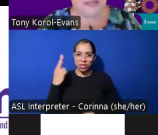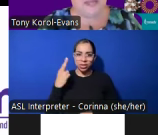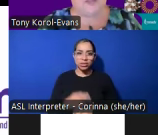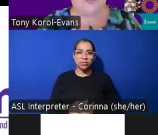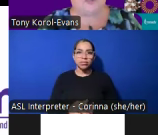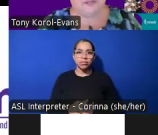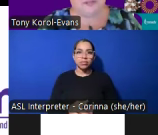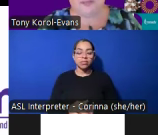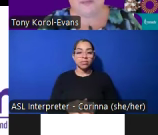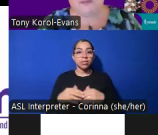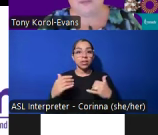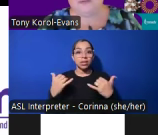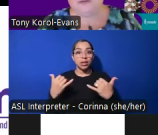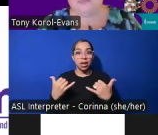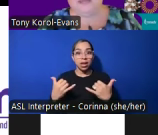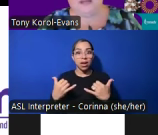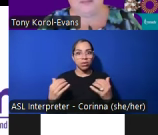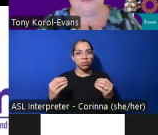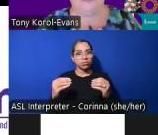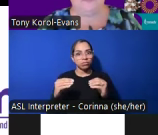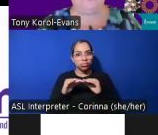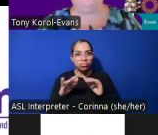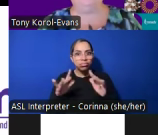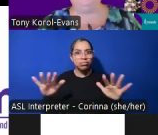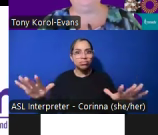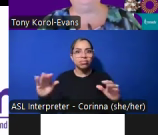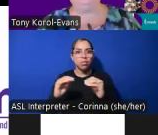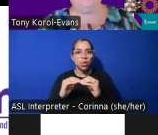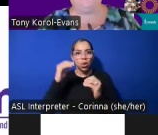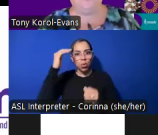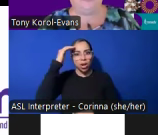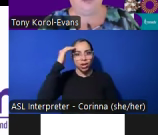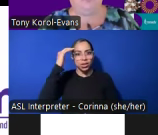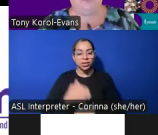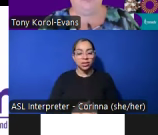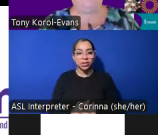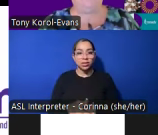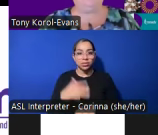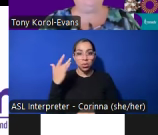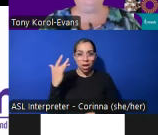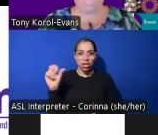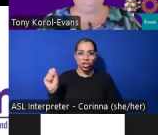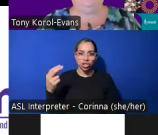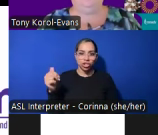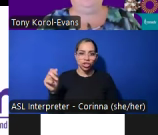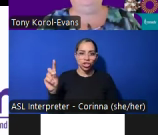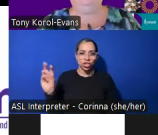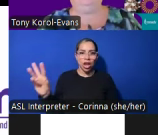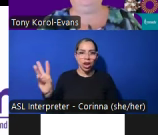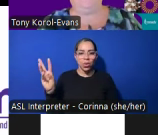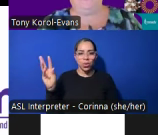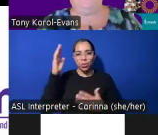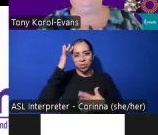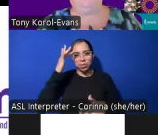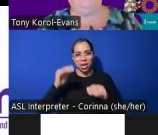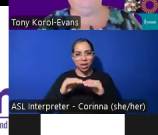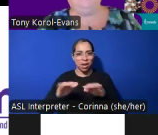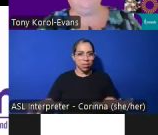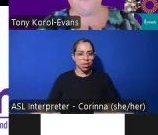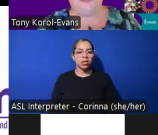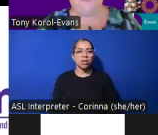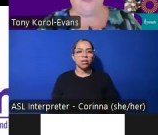awareness made during the pandemic because of the idea of the shadow pandemic. And